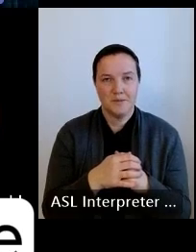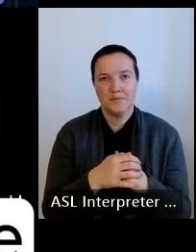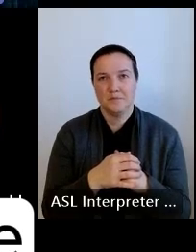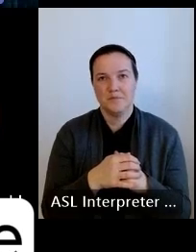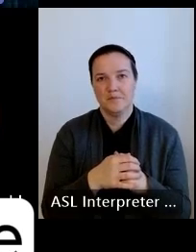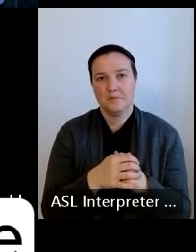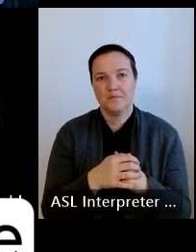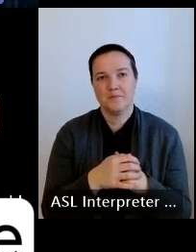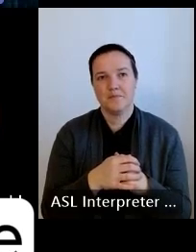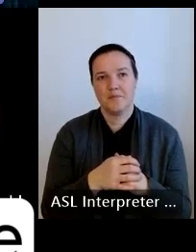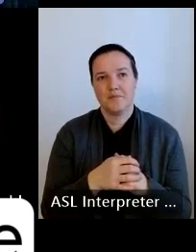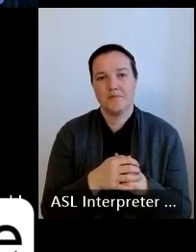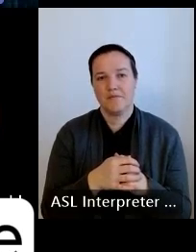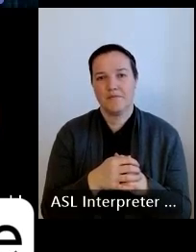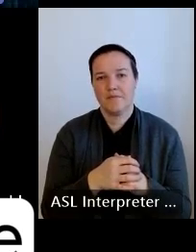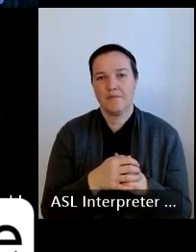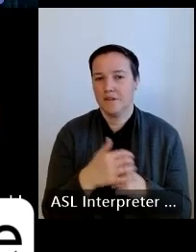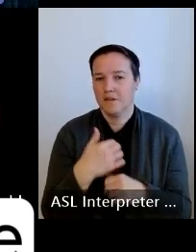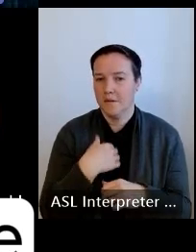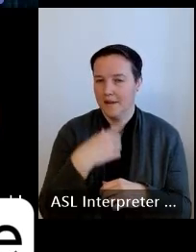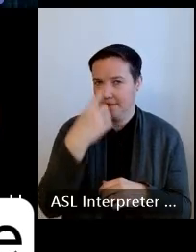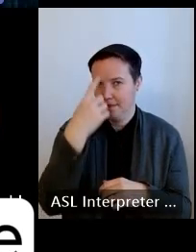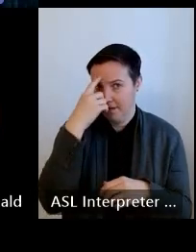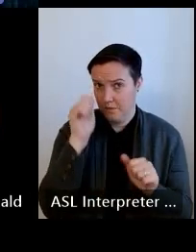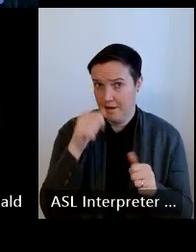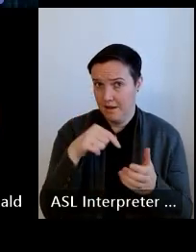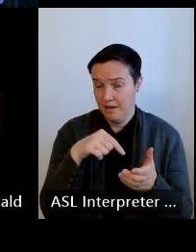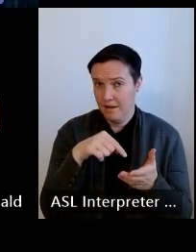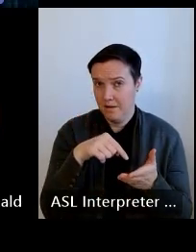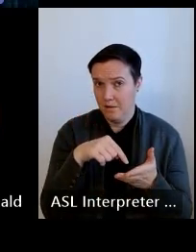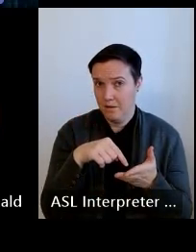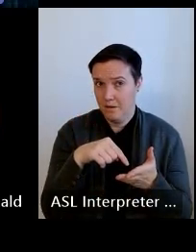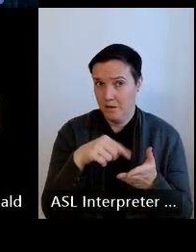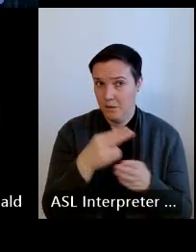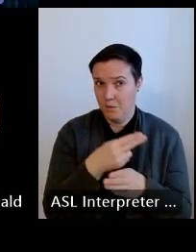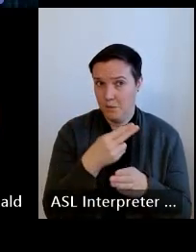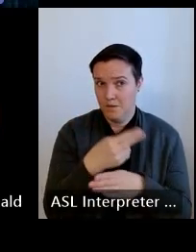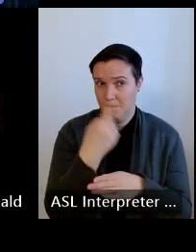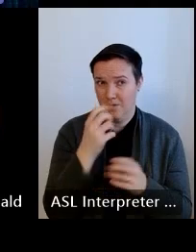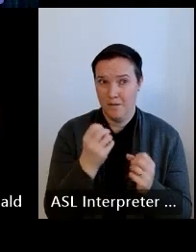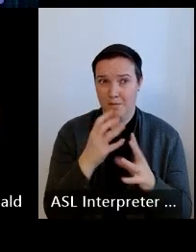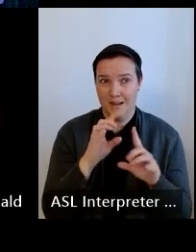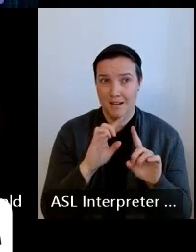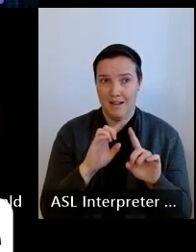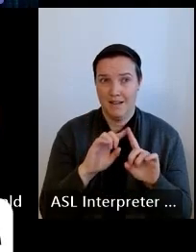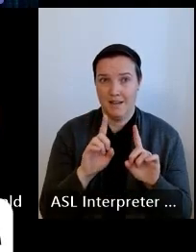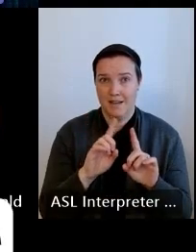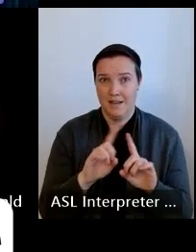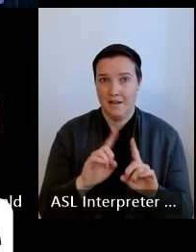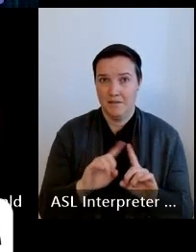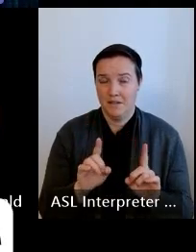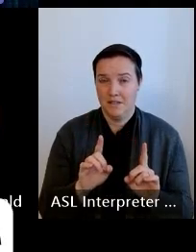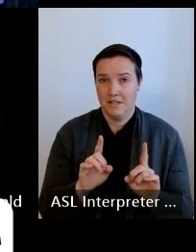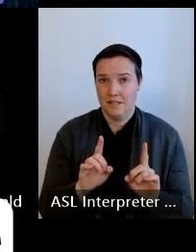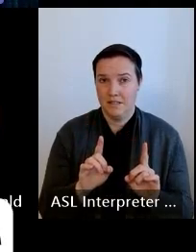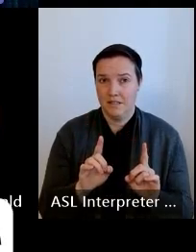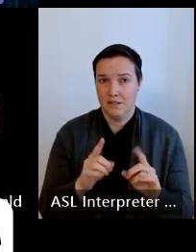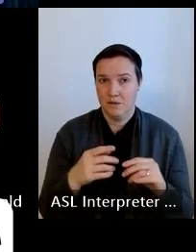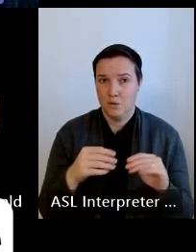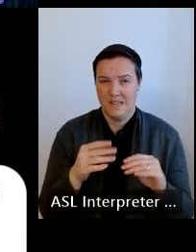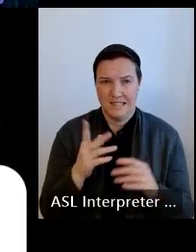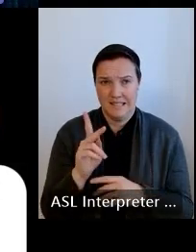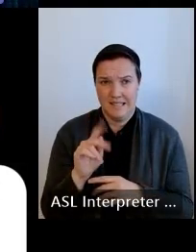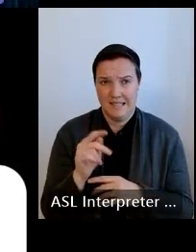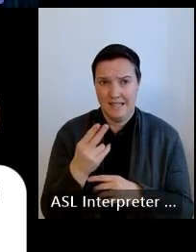So from my understanding, it allows you to use quite a number of different, I guess Keith, you can help me with this